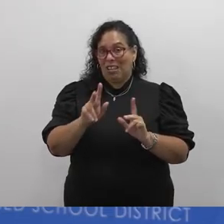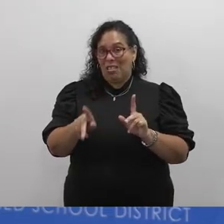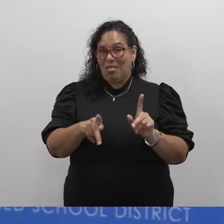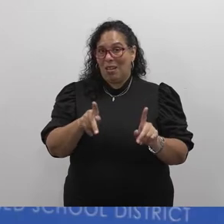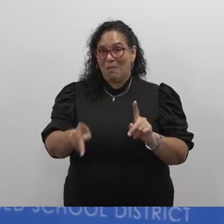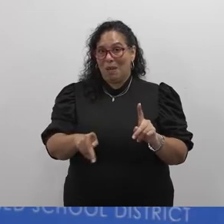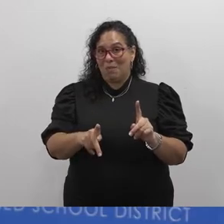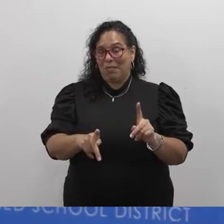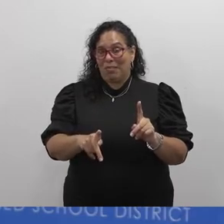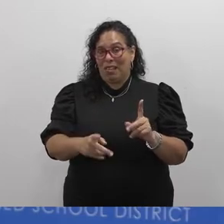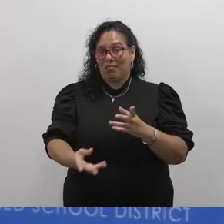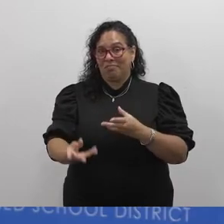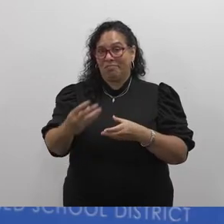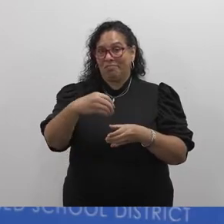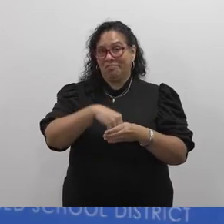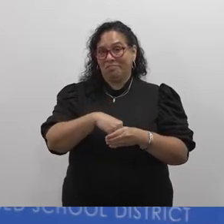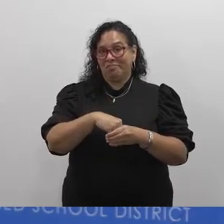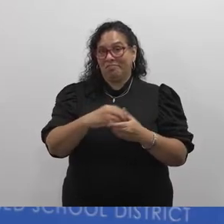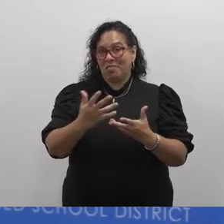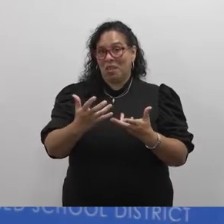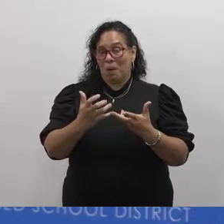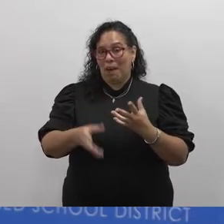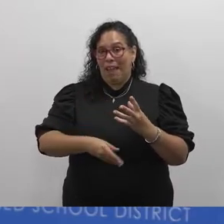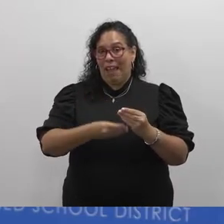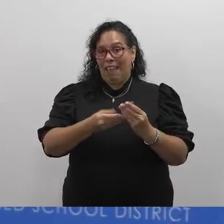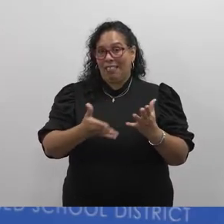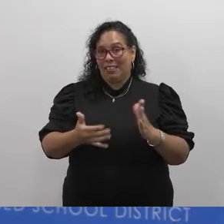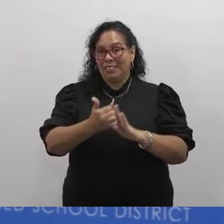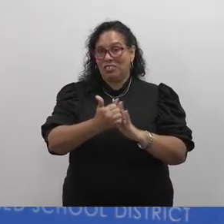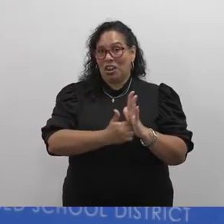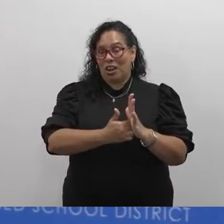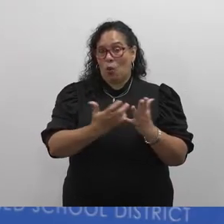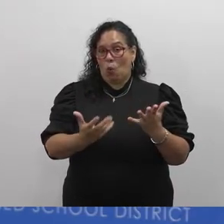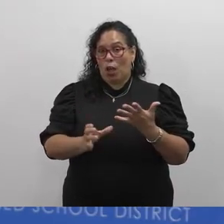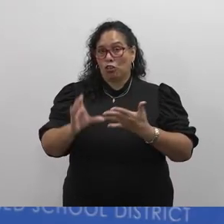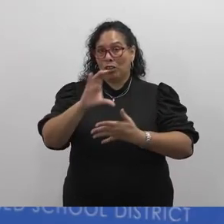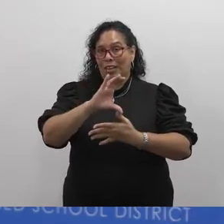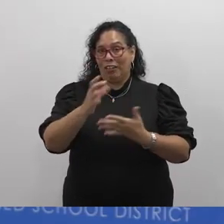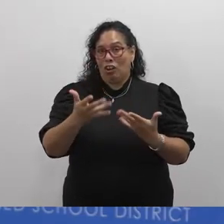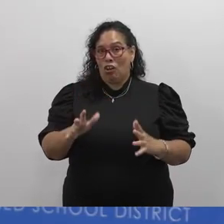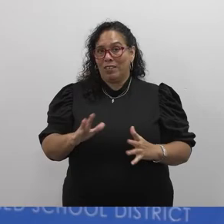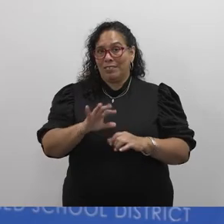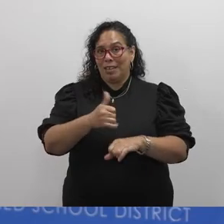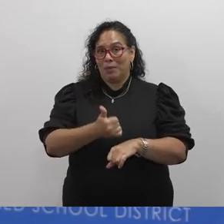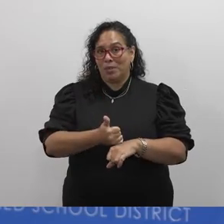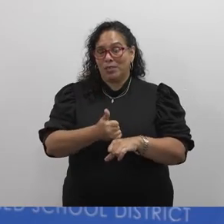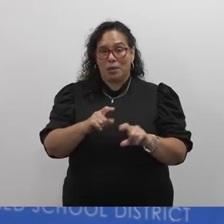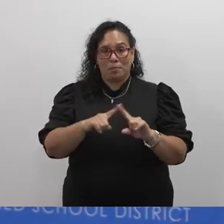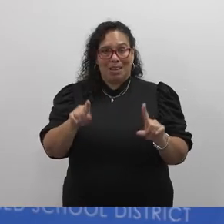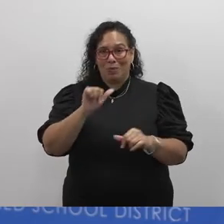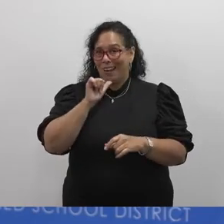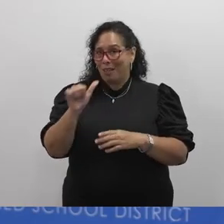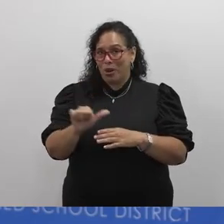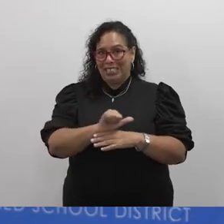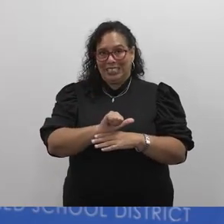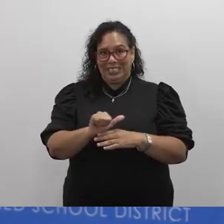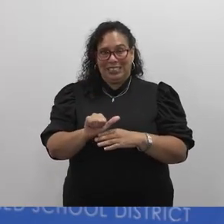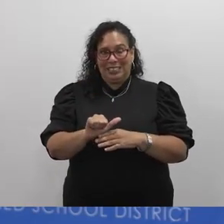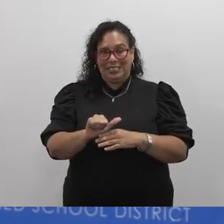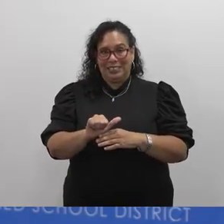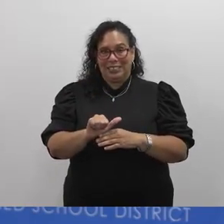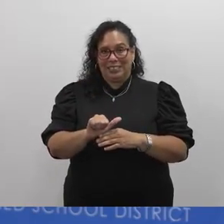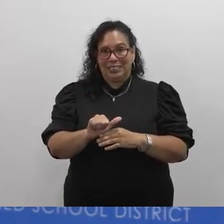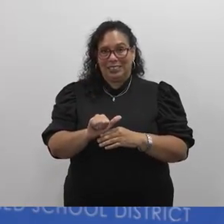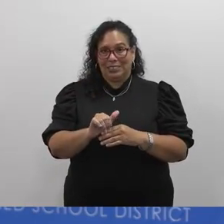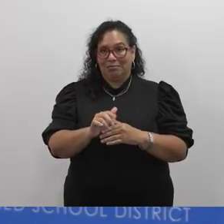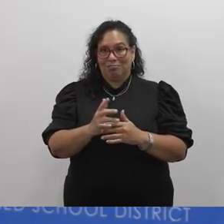in and wanted to place items on agenda, and what criteria, we've already established it, but I don't think we've put into practice, you know,